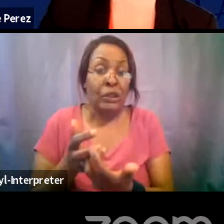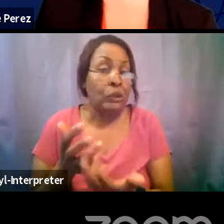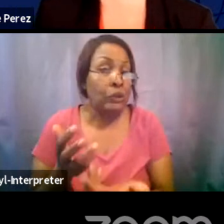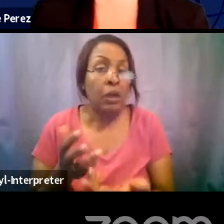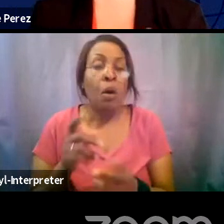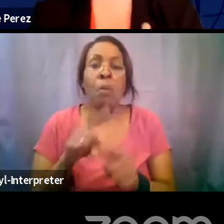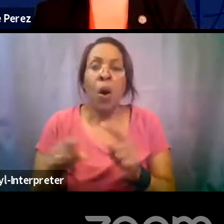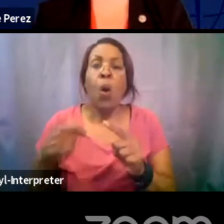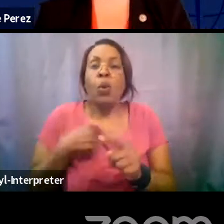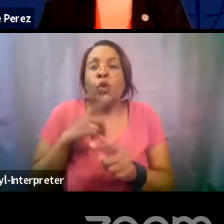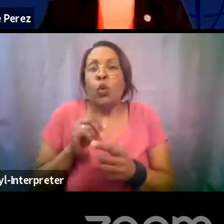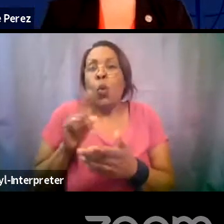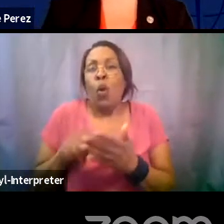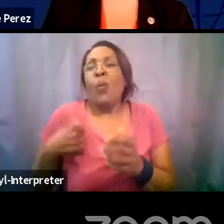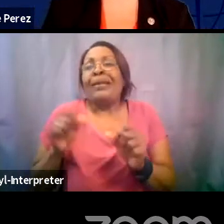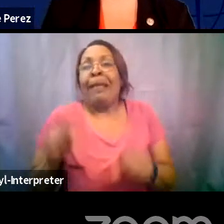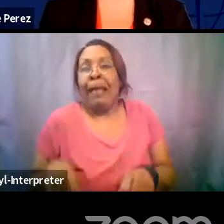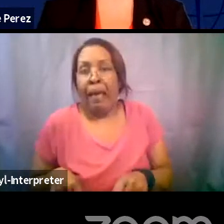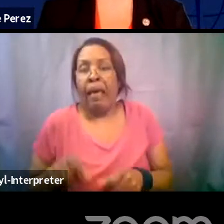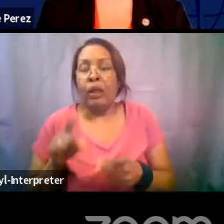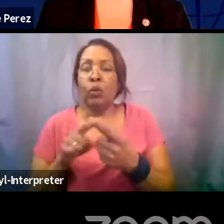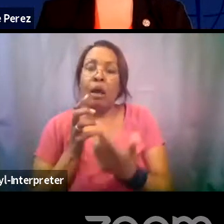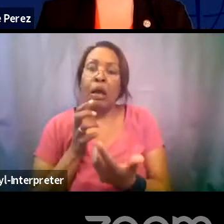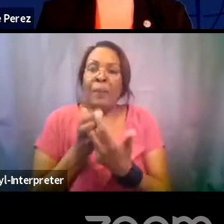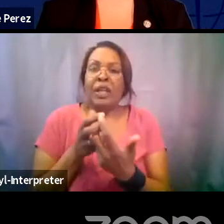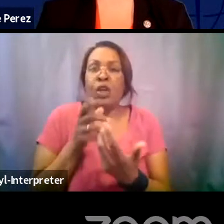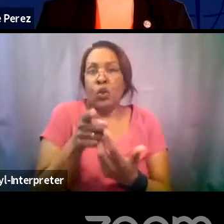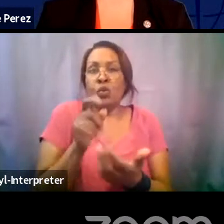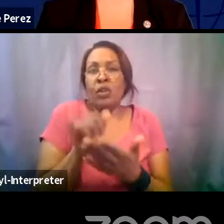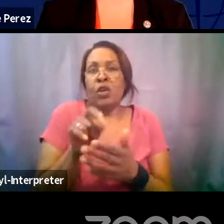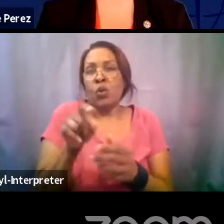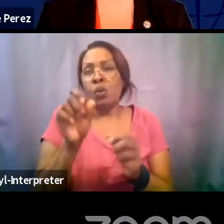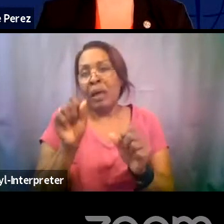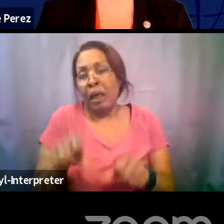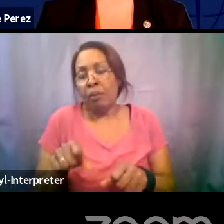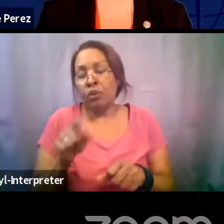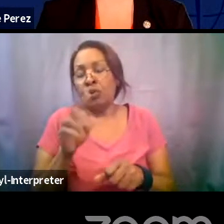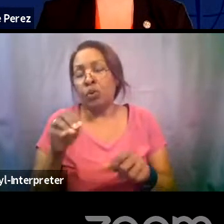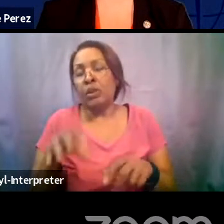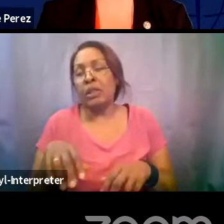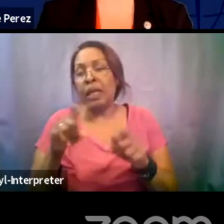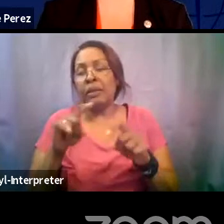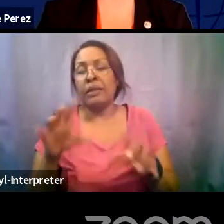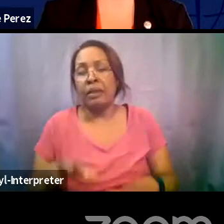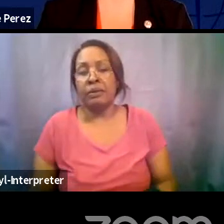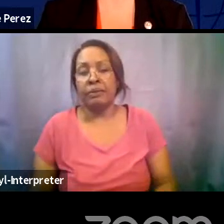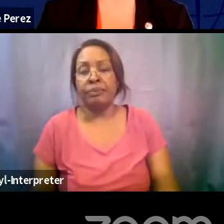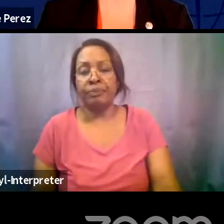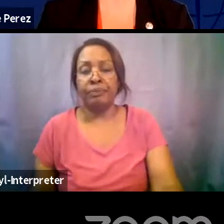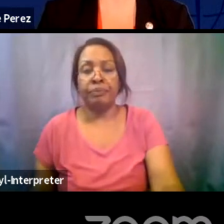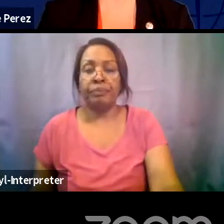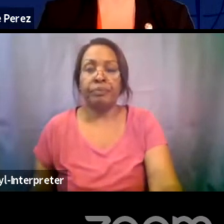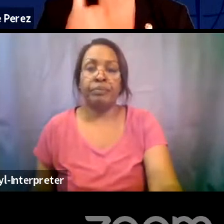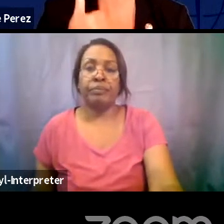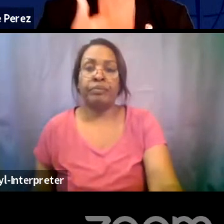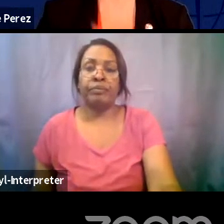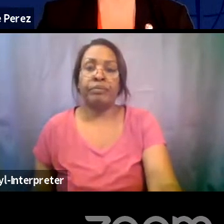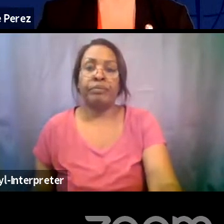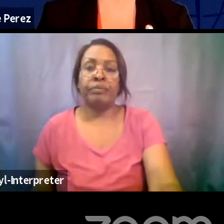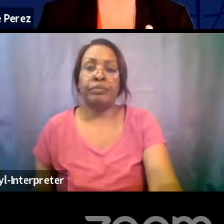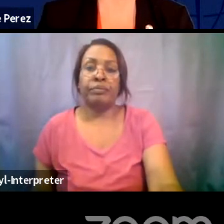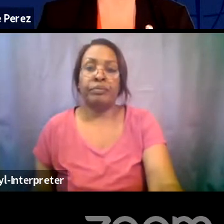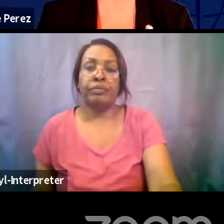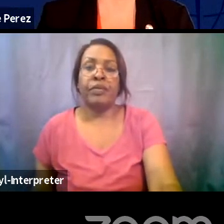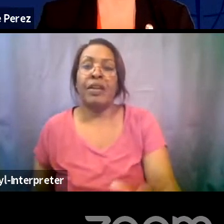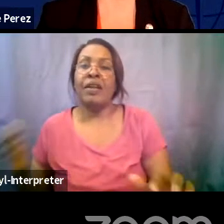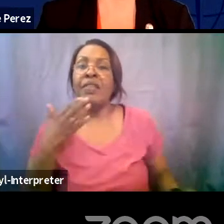we will do whatever we possibly can to accommodate you so at least you'd be able to take the test. That's a good one. Thank